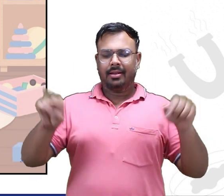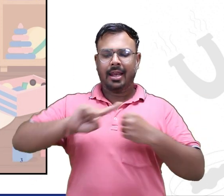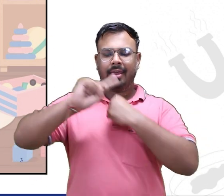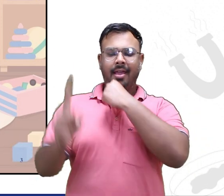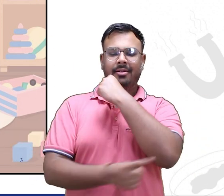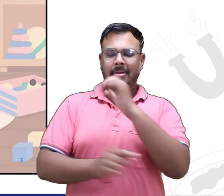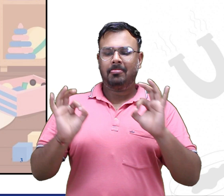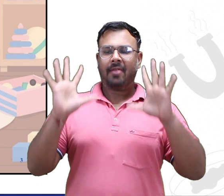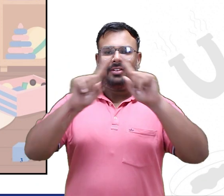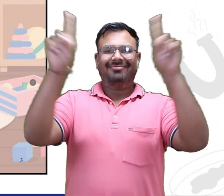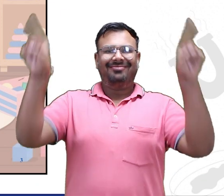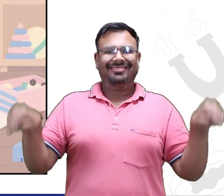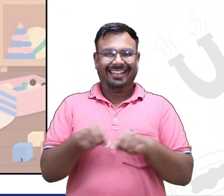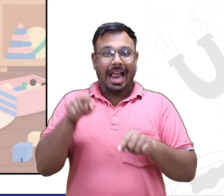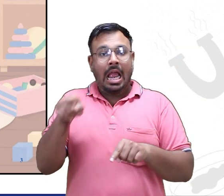order.